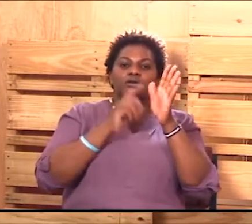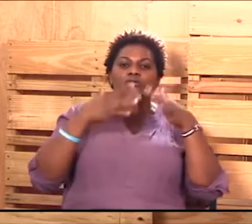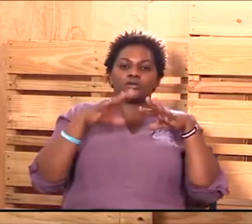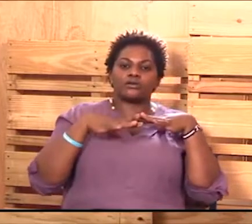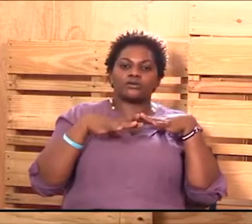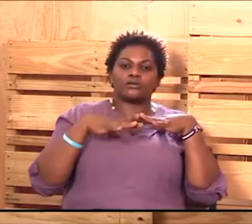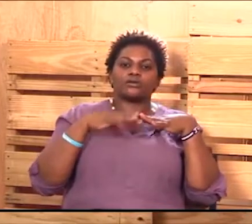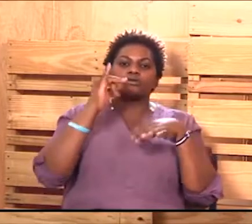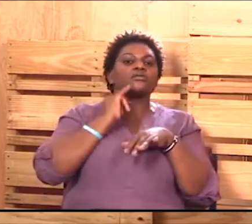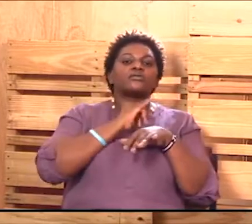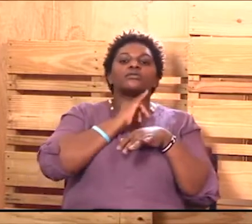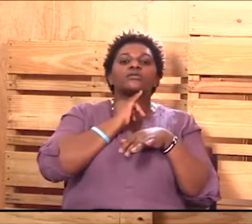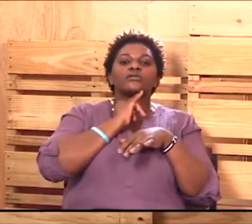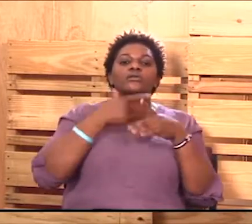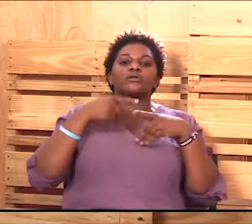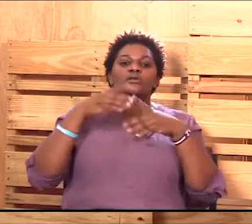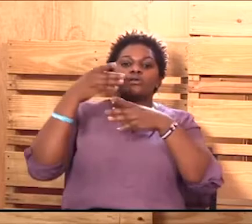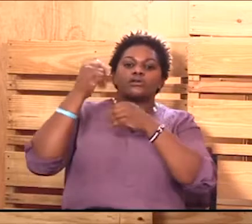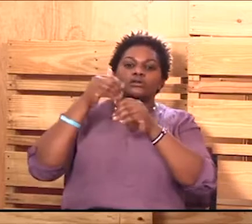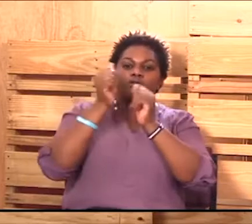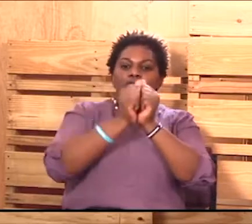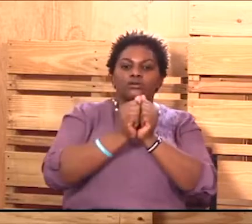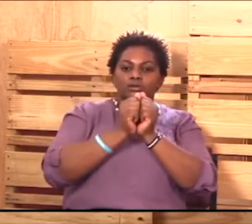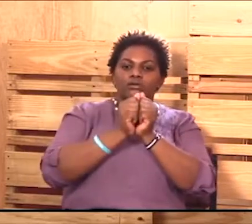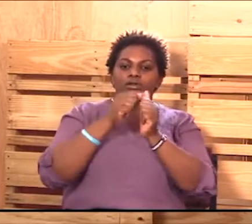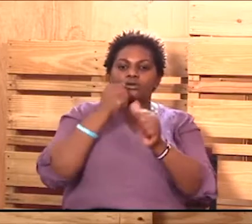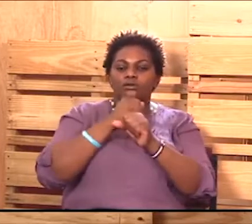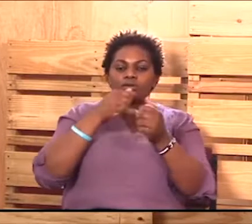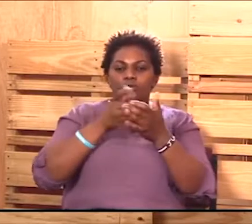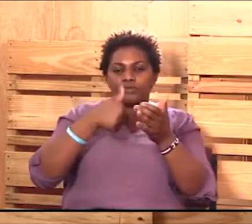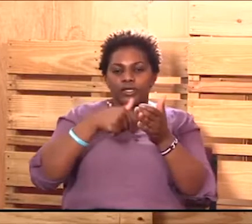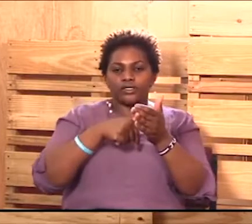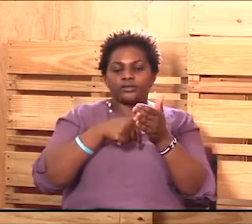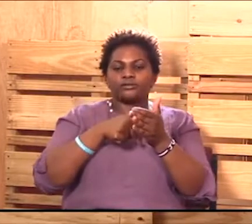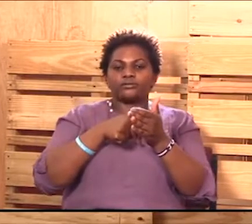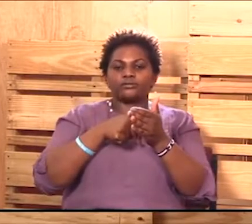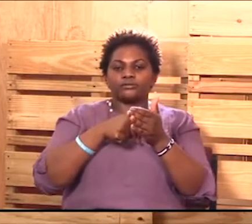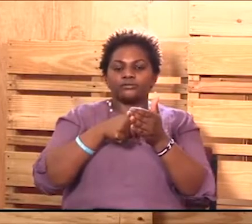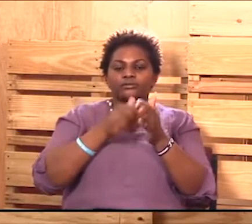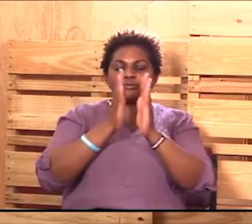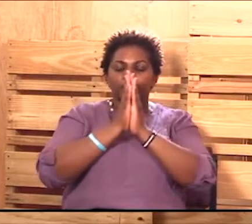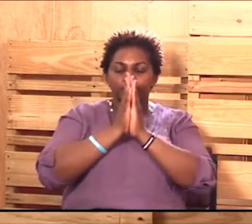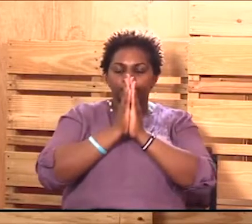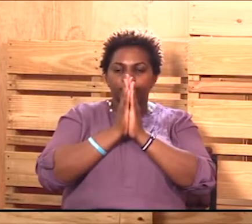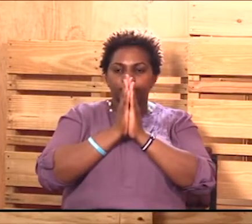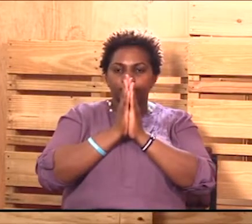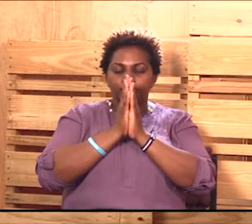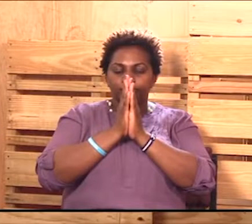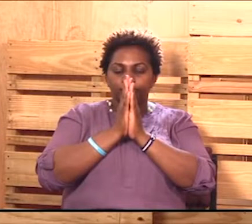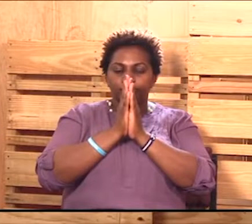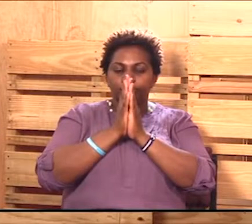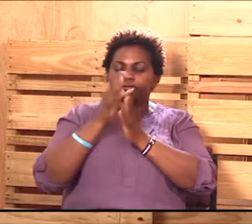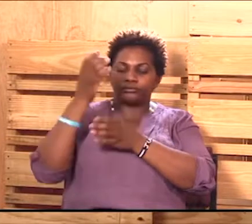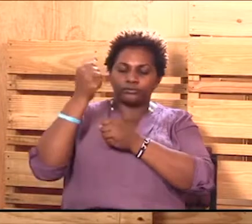people, Israelites, let us trust together that he will do it for us. And so let us pray as we trust